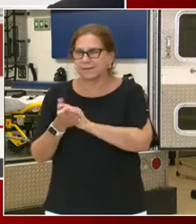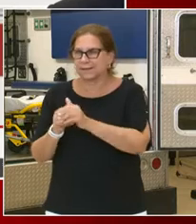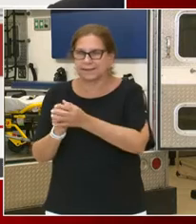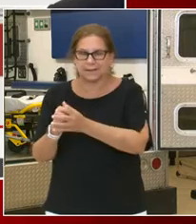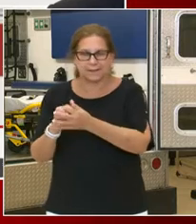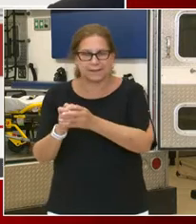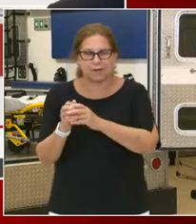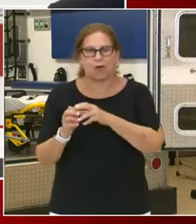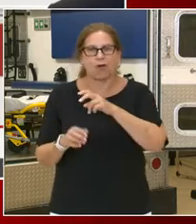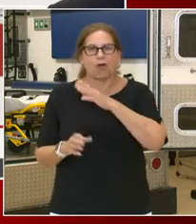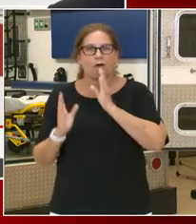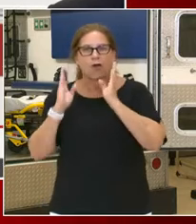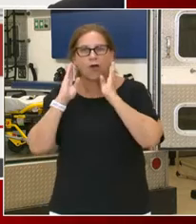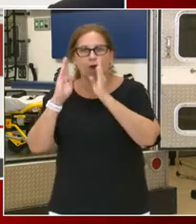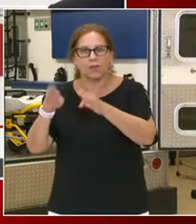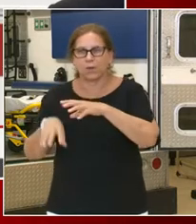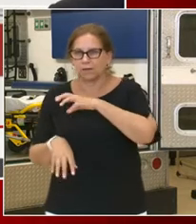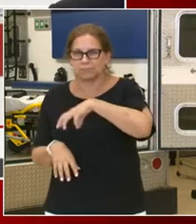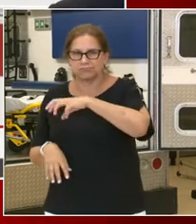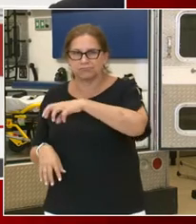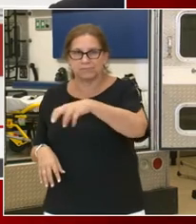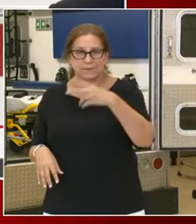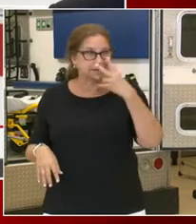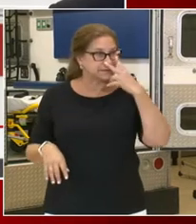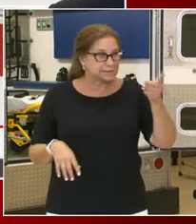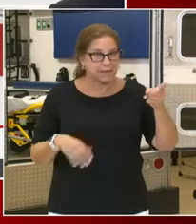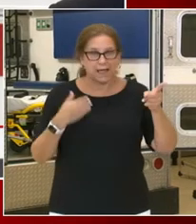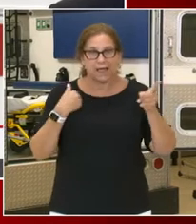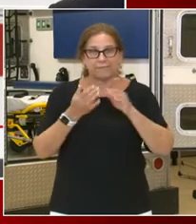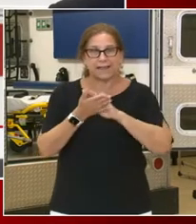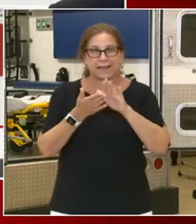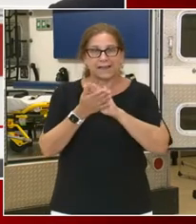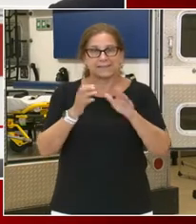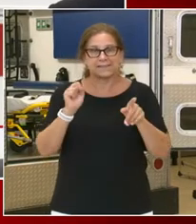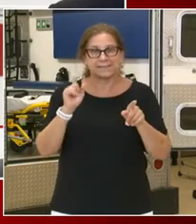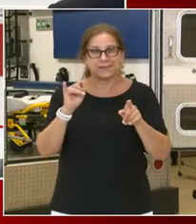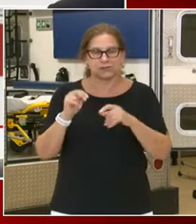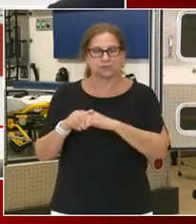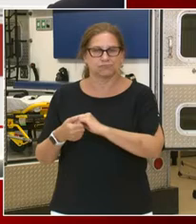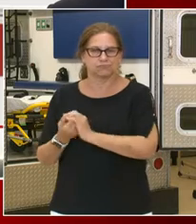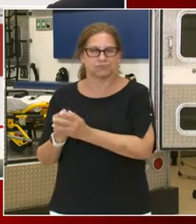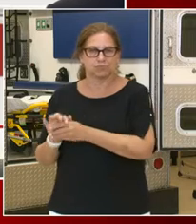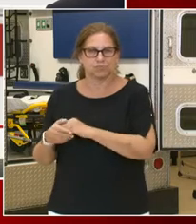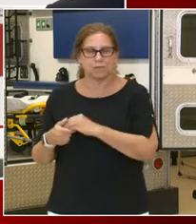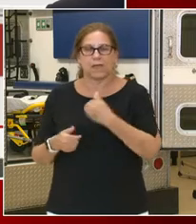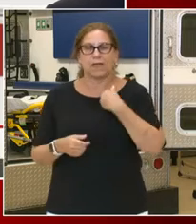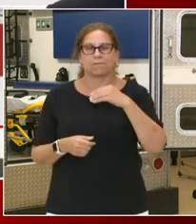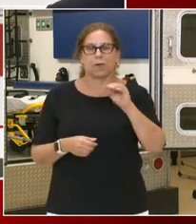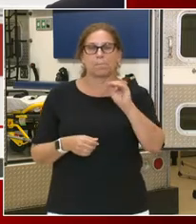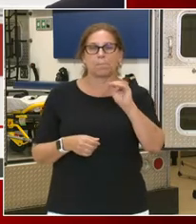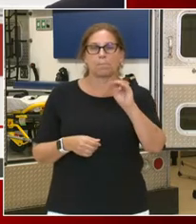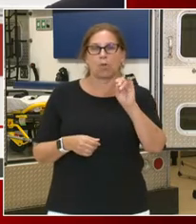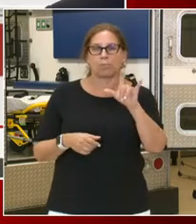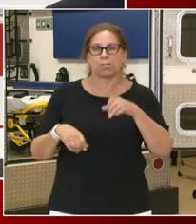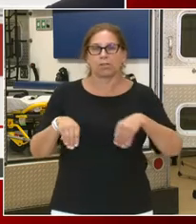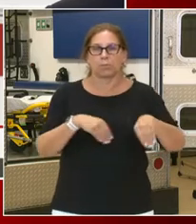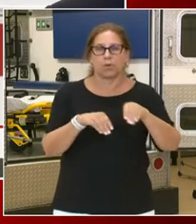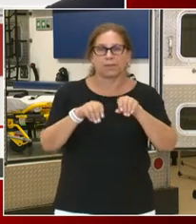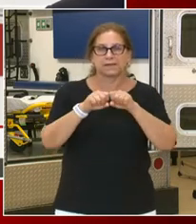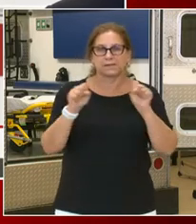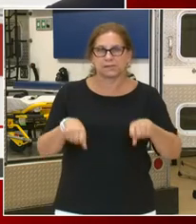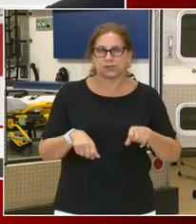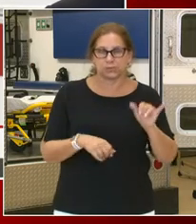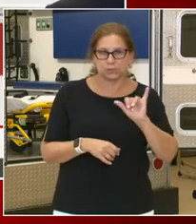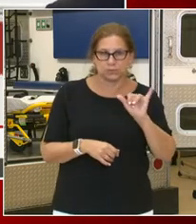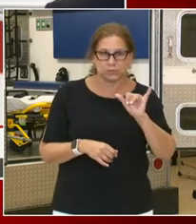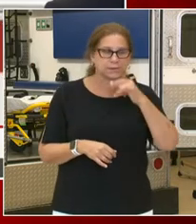our units, and also we have mobile helper units in the classroom as well. In addition to that, we have